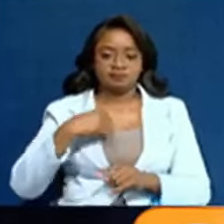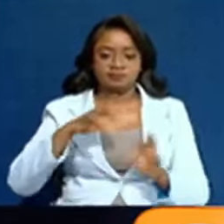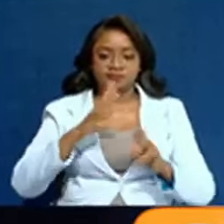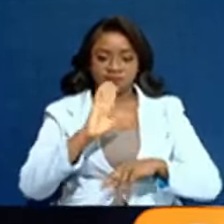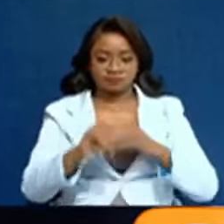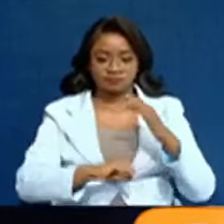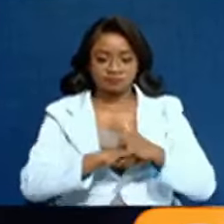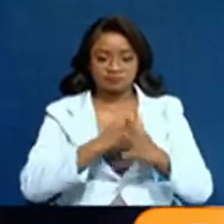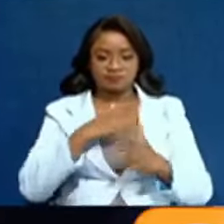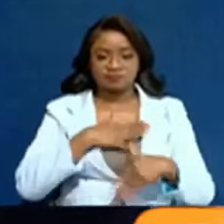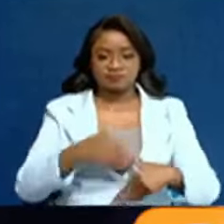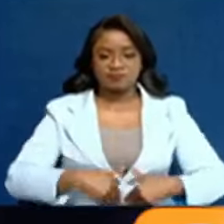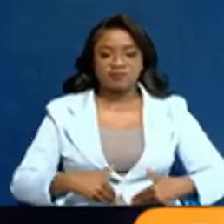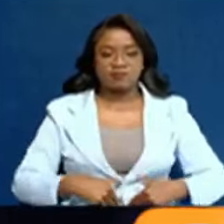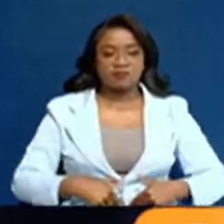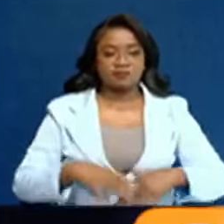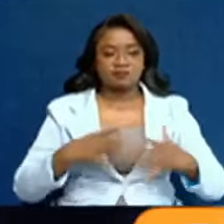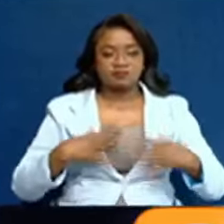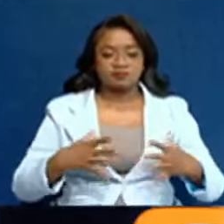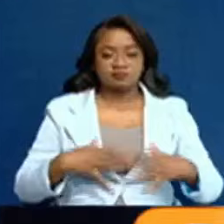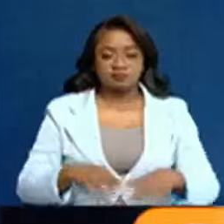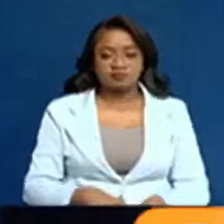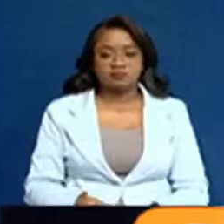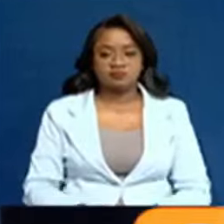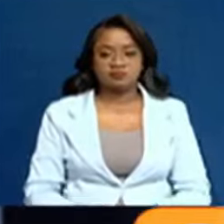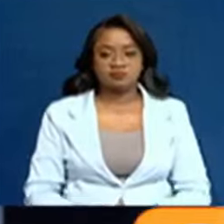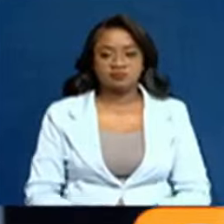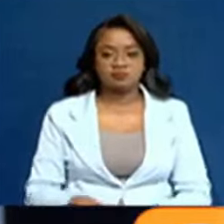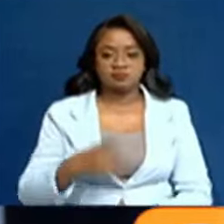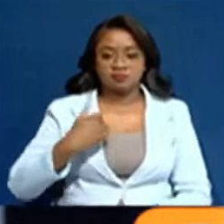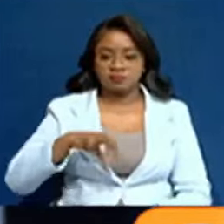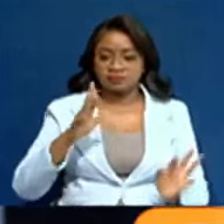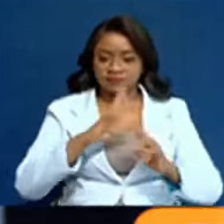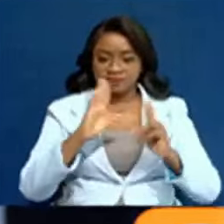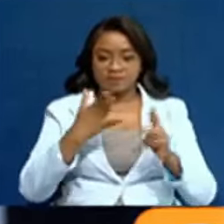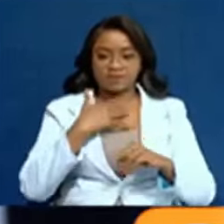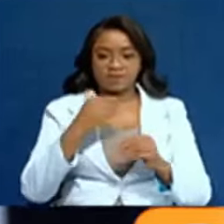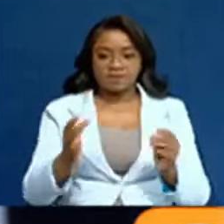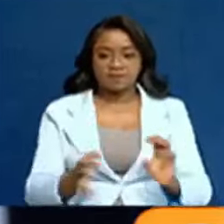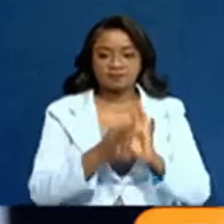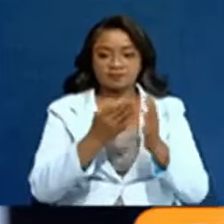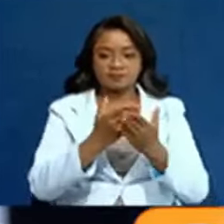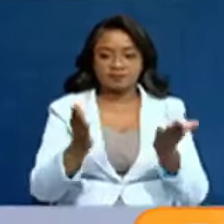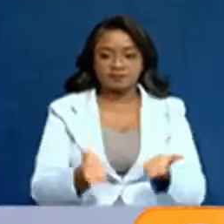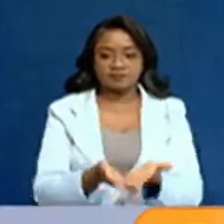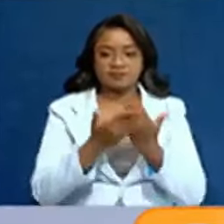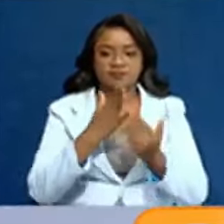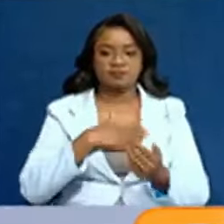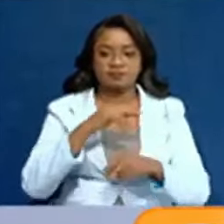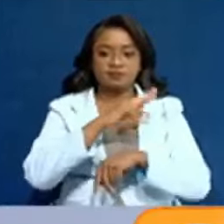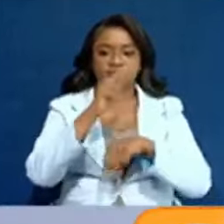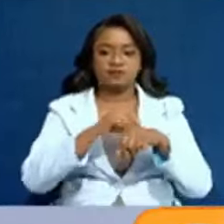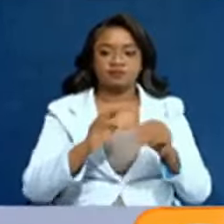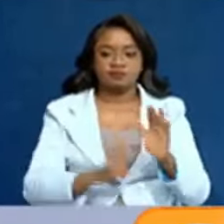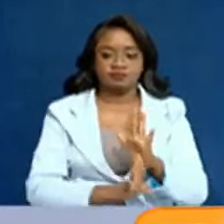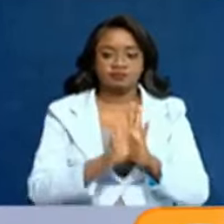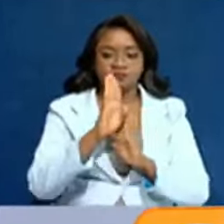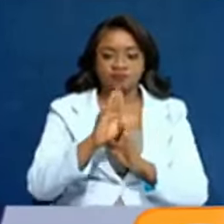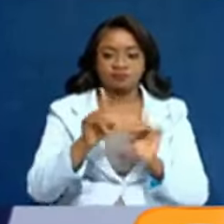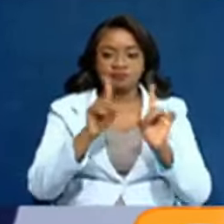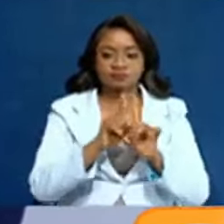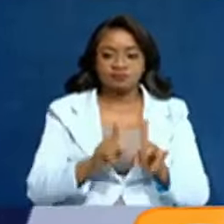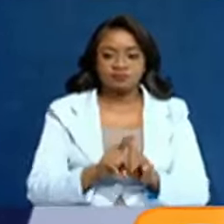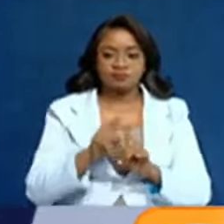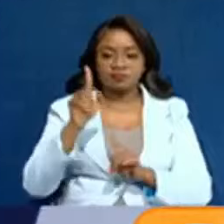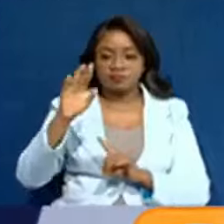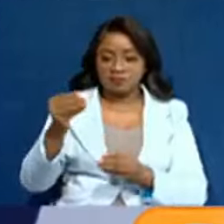people is visibly planning the future. We want to join you in building. building our nation. At the very beginning, offered